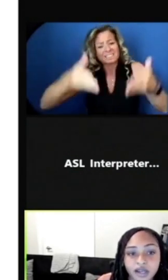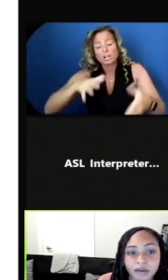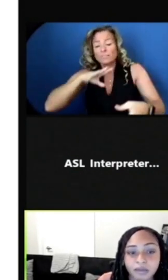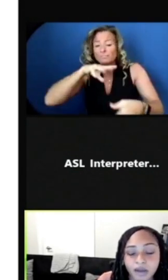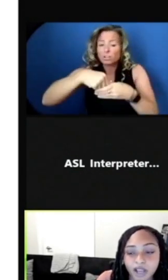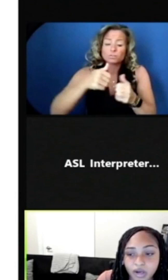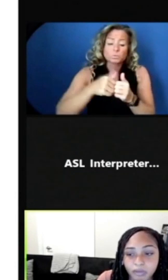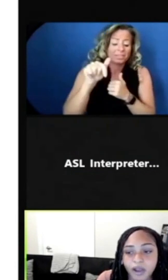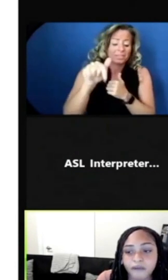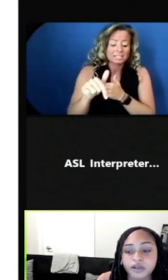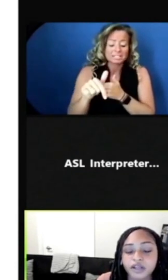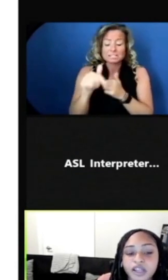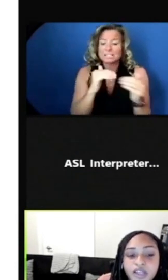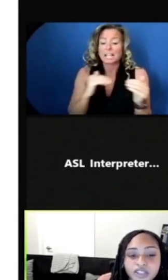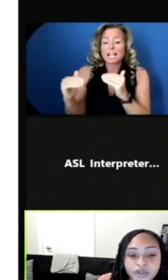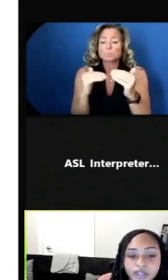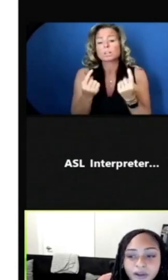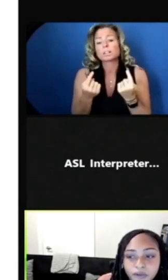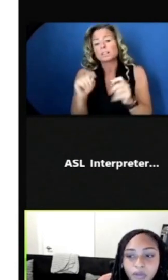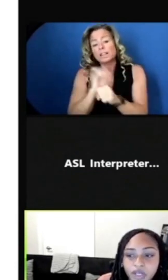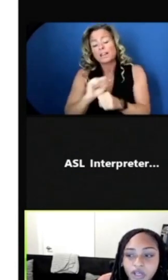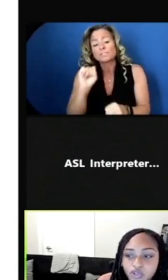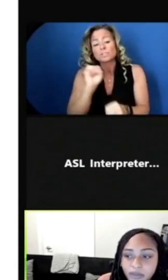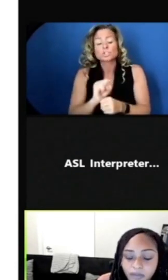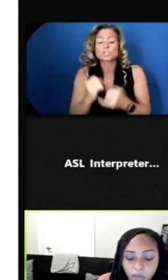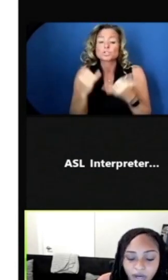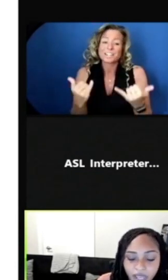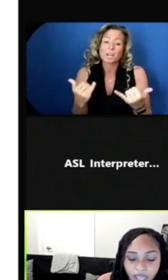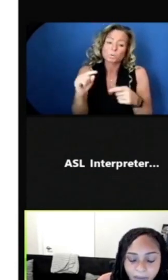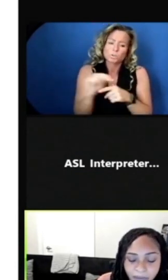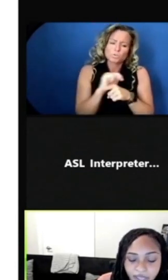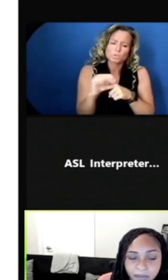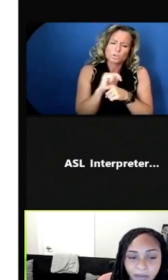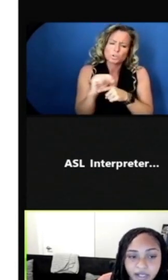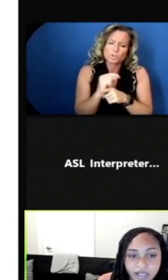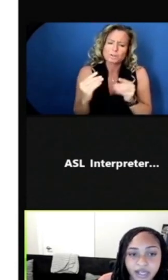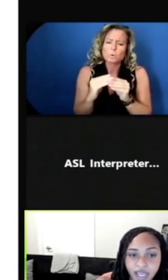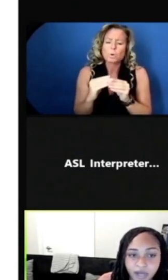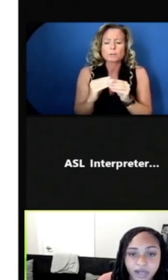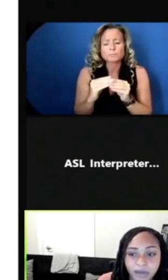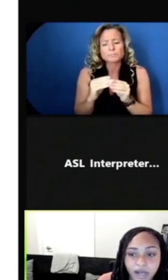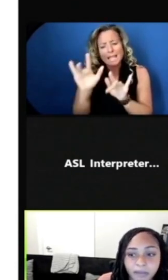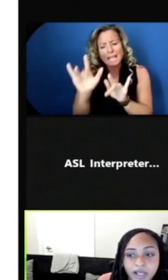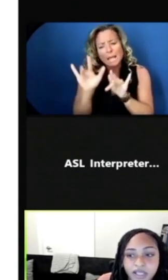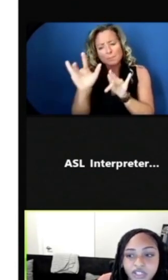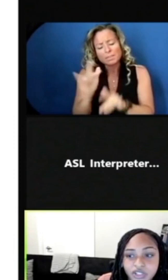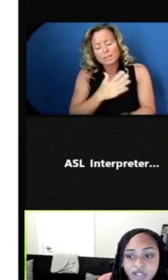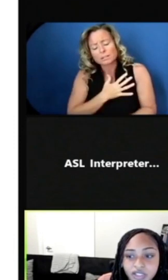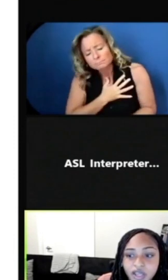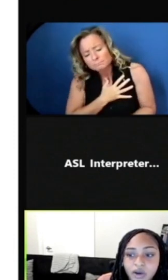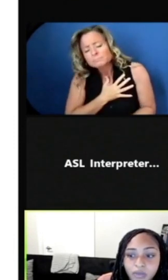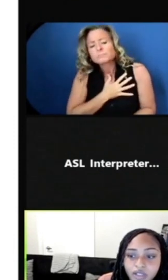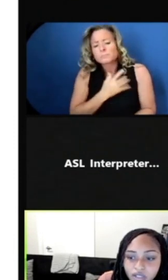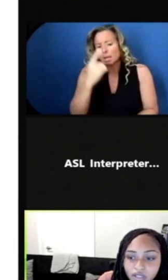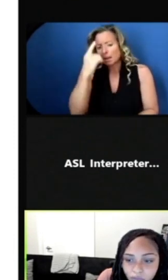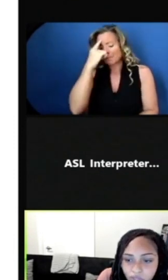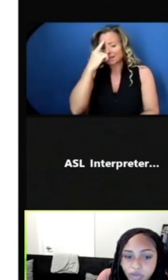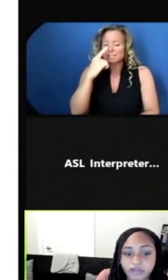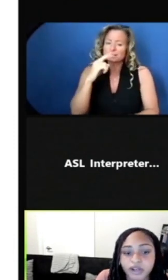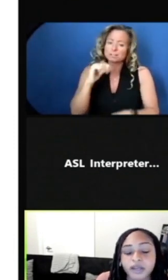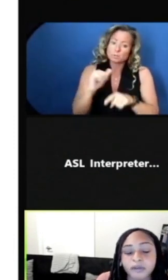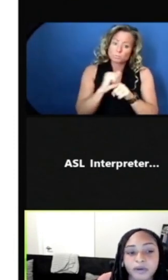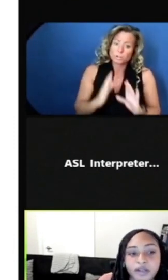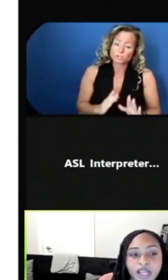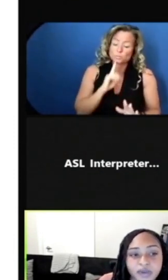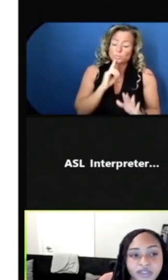this equitable effort. So therefore, we are training more empathetic-minded and equity-minded practitioners, which will